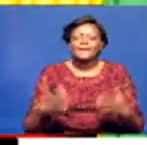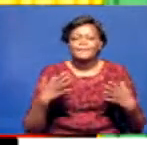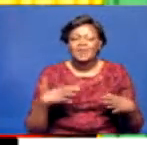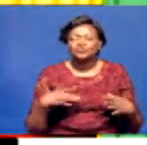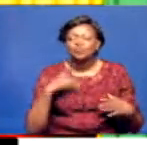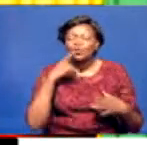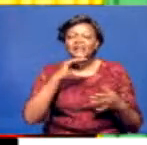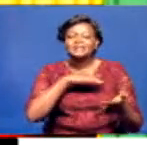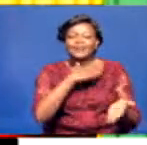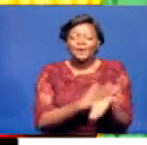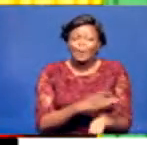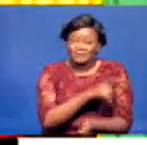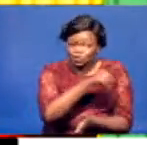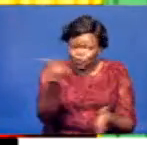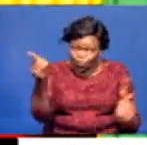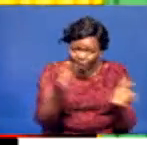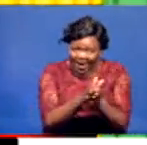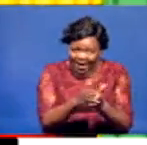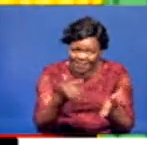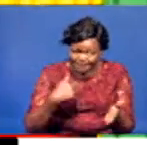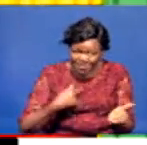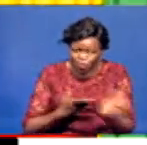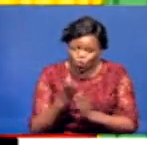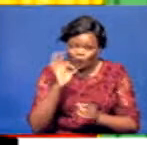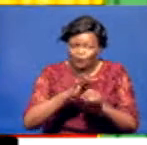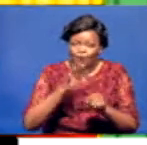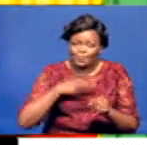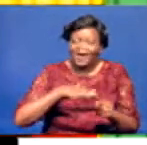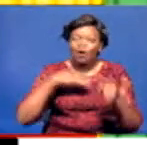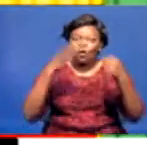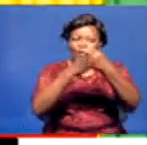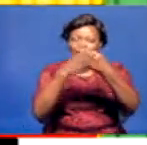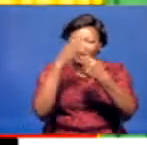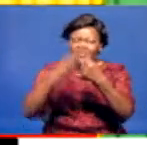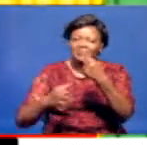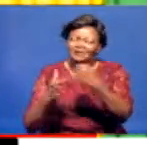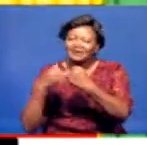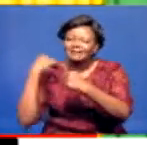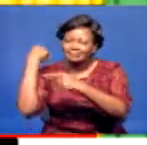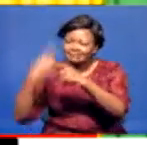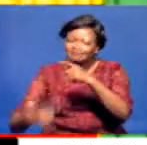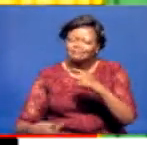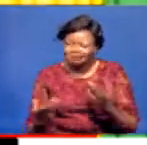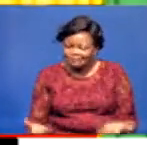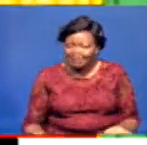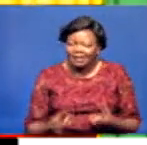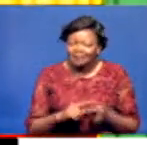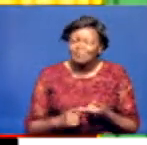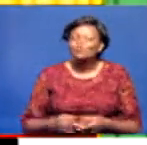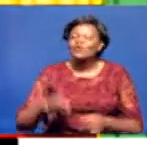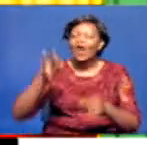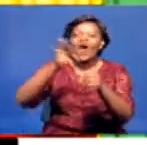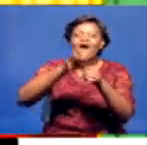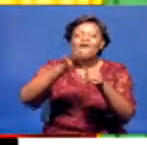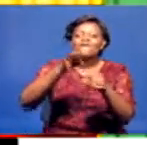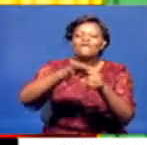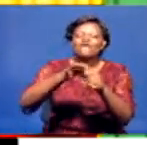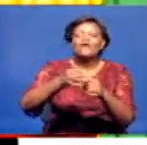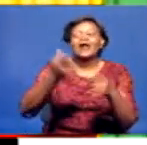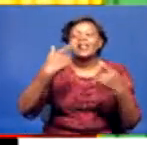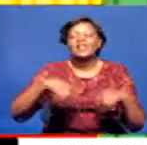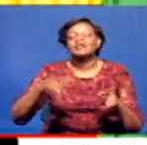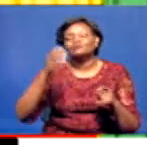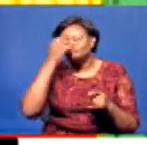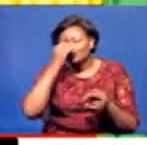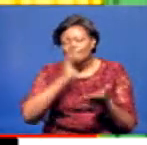wewe na mimi kwa kura yetu, tarehe 9 mwezi wa 8, tutoe silver bullet, tuingize William Samoei